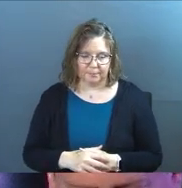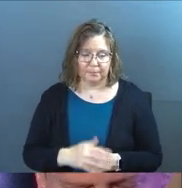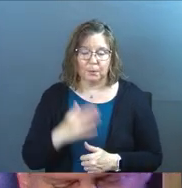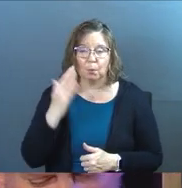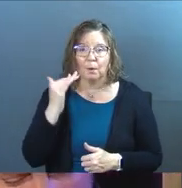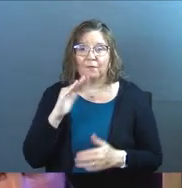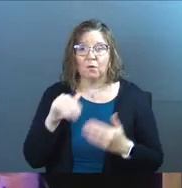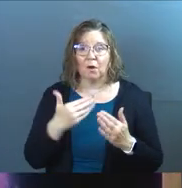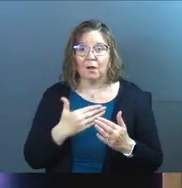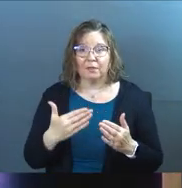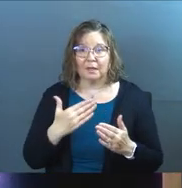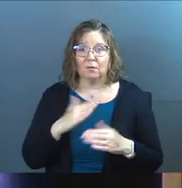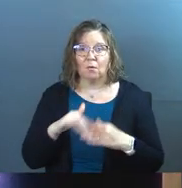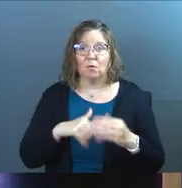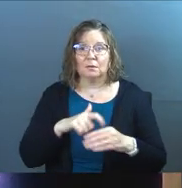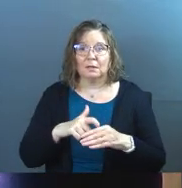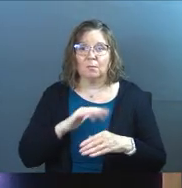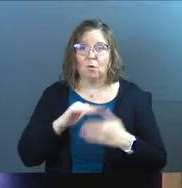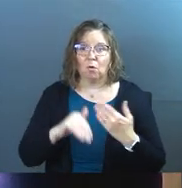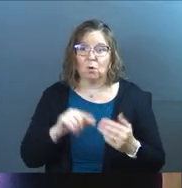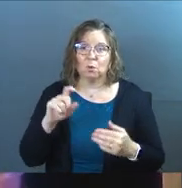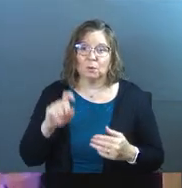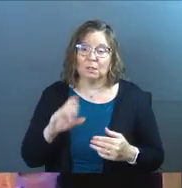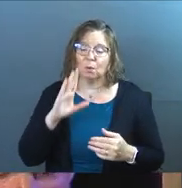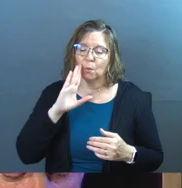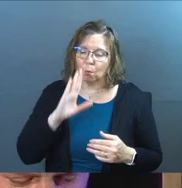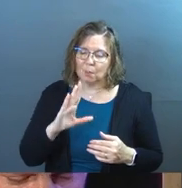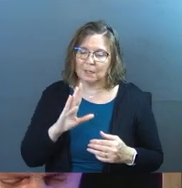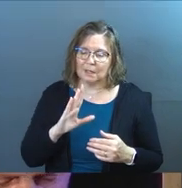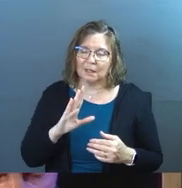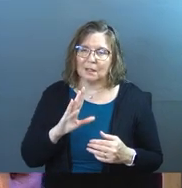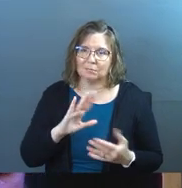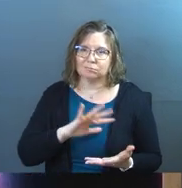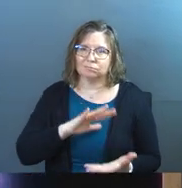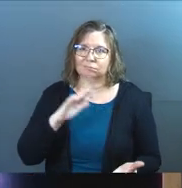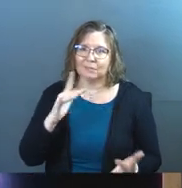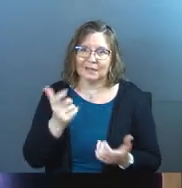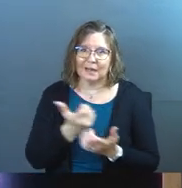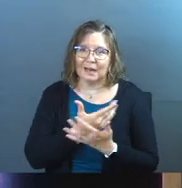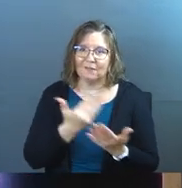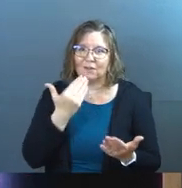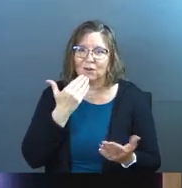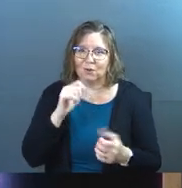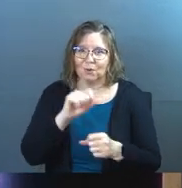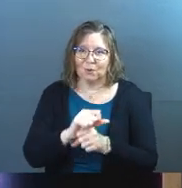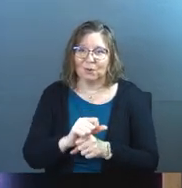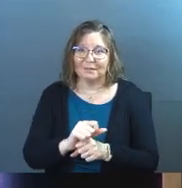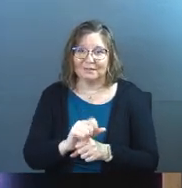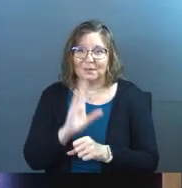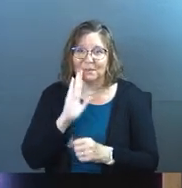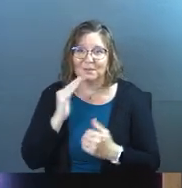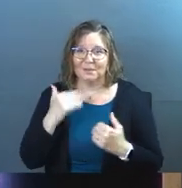so that in all things, at all times, having all that you need, you will abound in every good work.